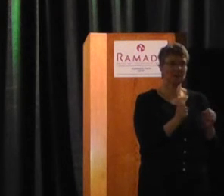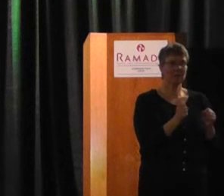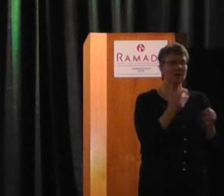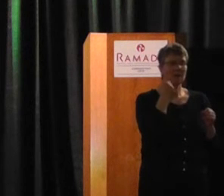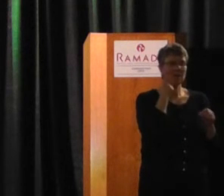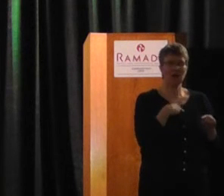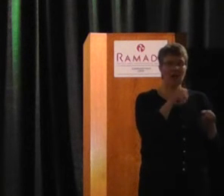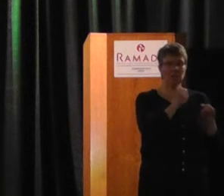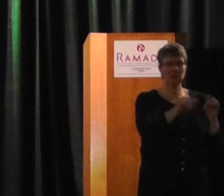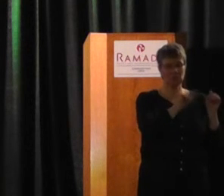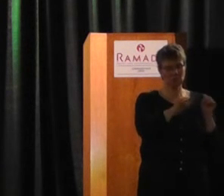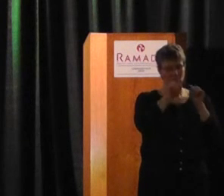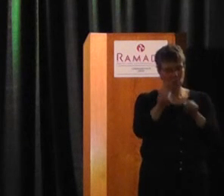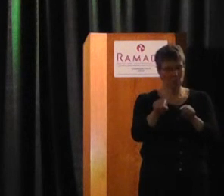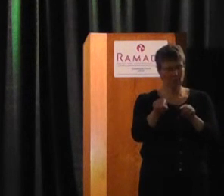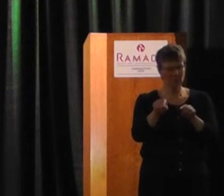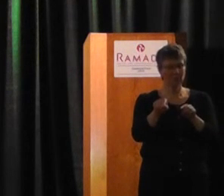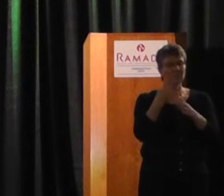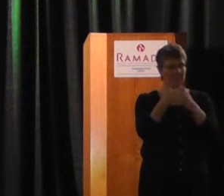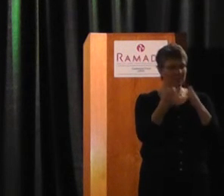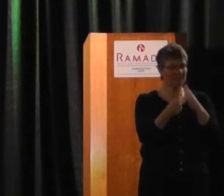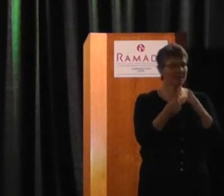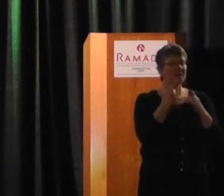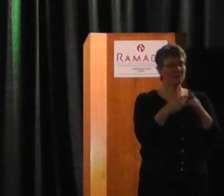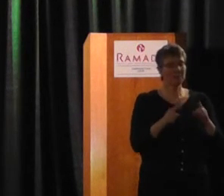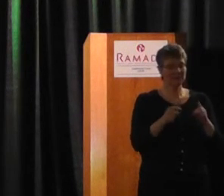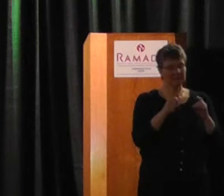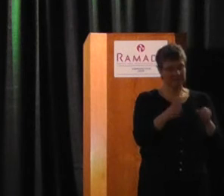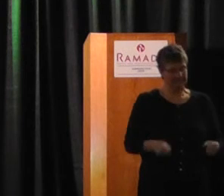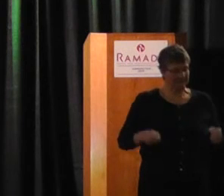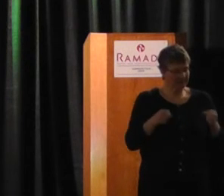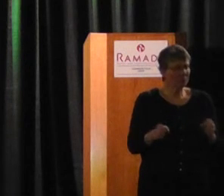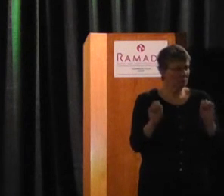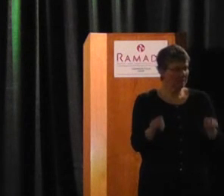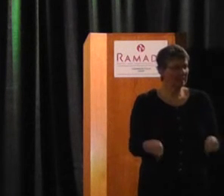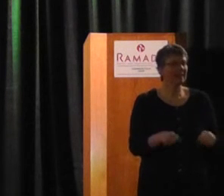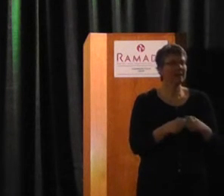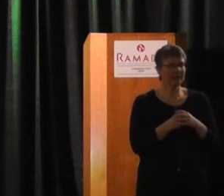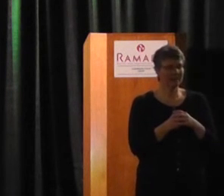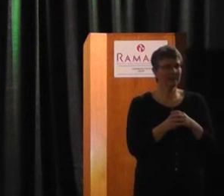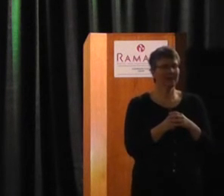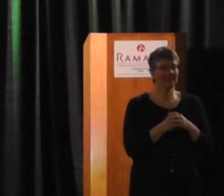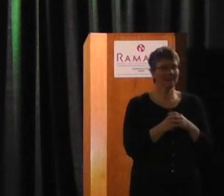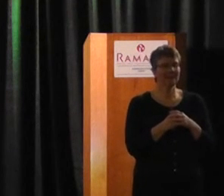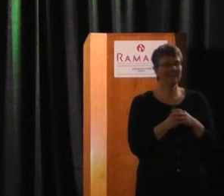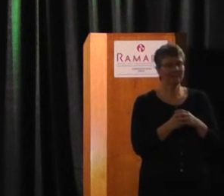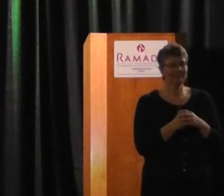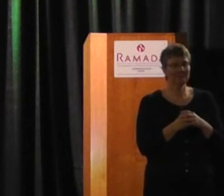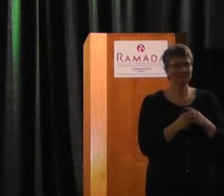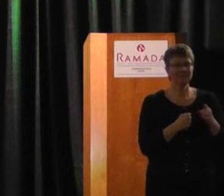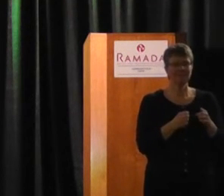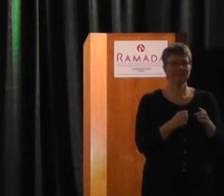you know, and you do really cross-country ski when the snow covers even your boots. And the problem as well is the temperature. It's really, really